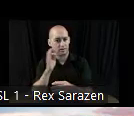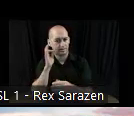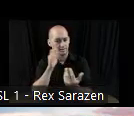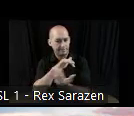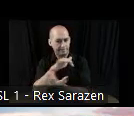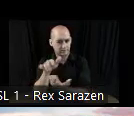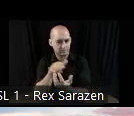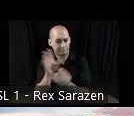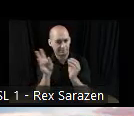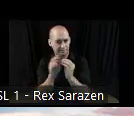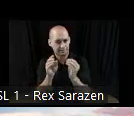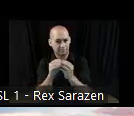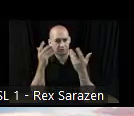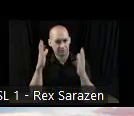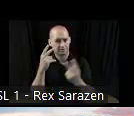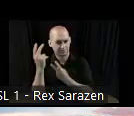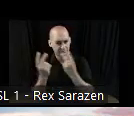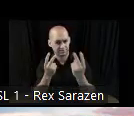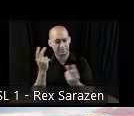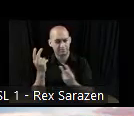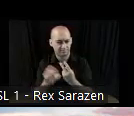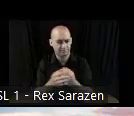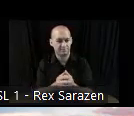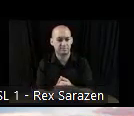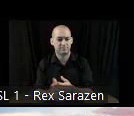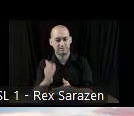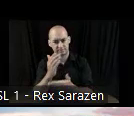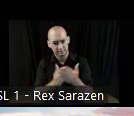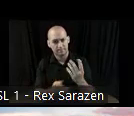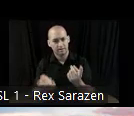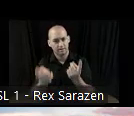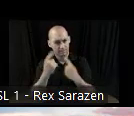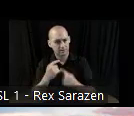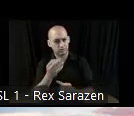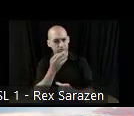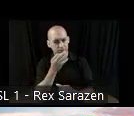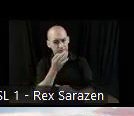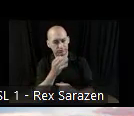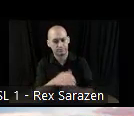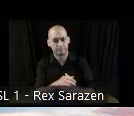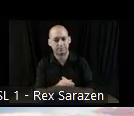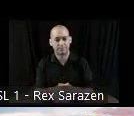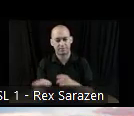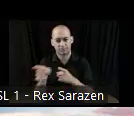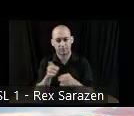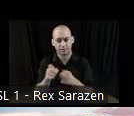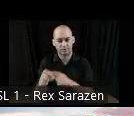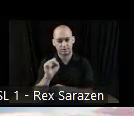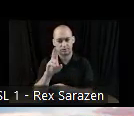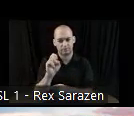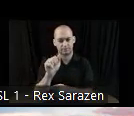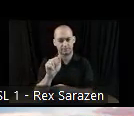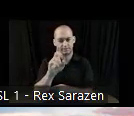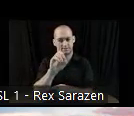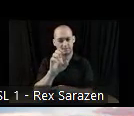have attended in the past and some upcoming ones. Our director, Susan DeMorris, attended the California